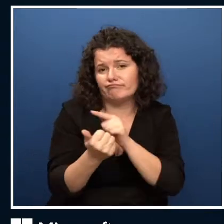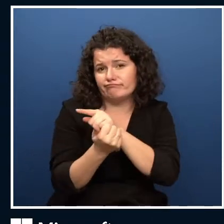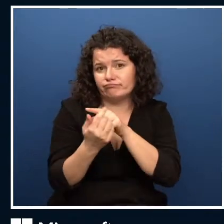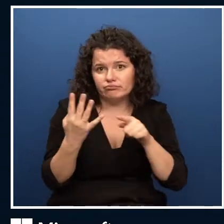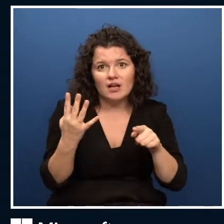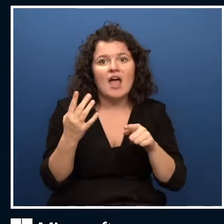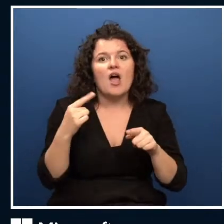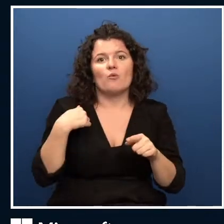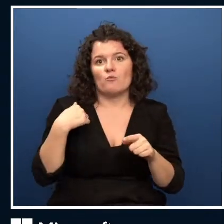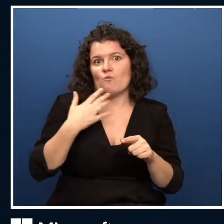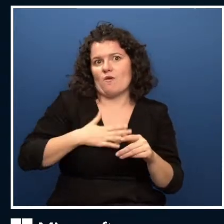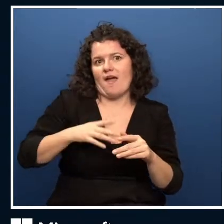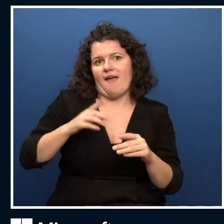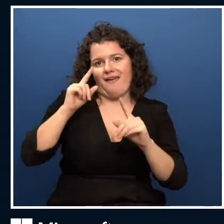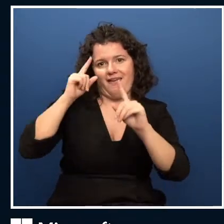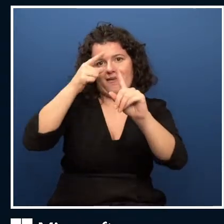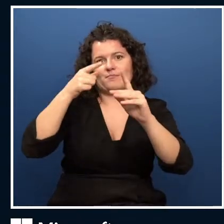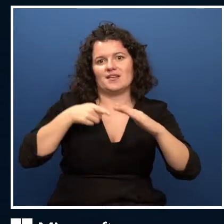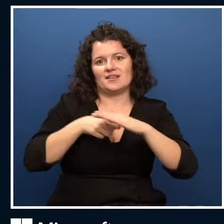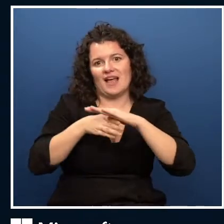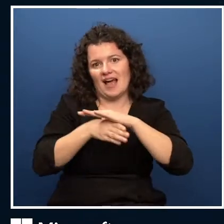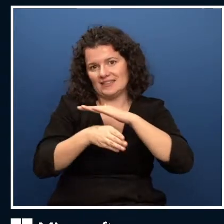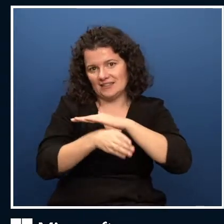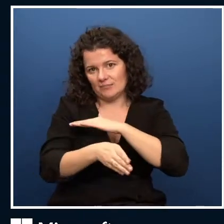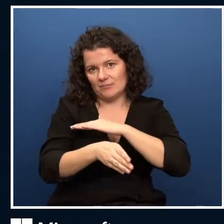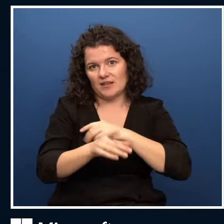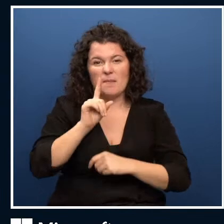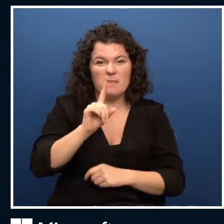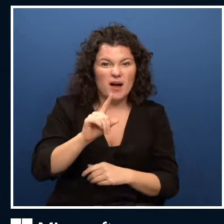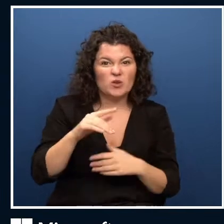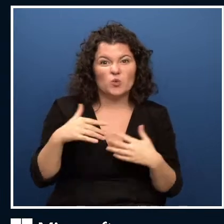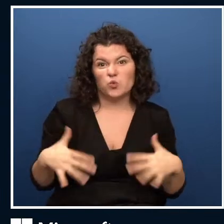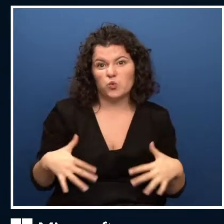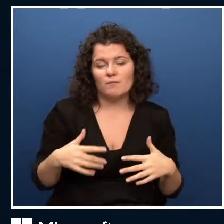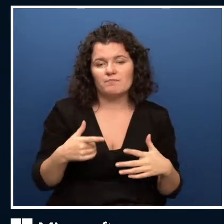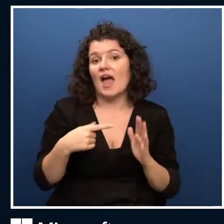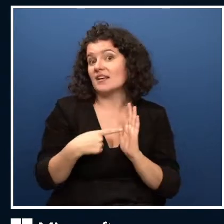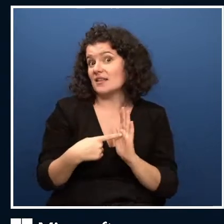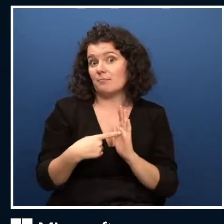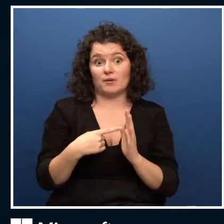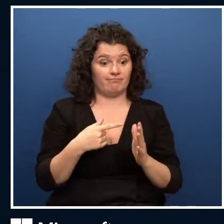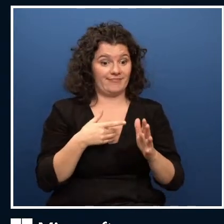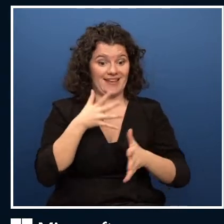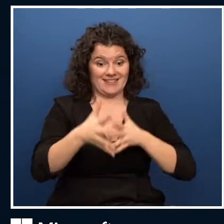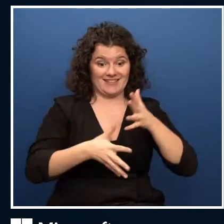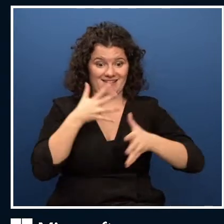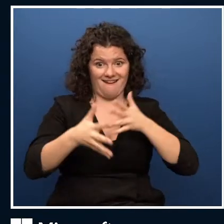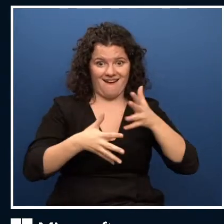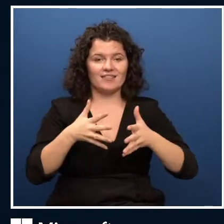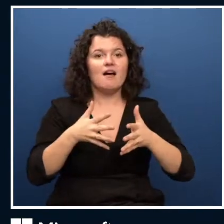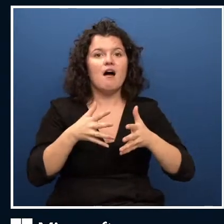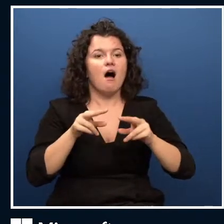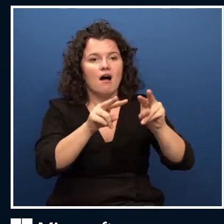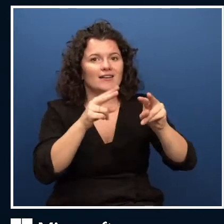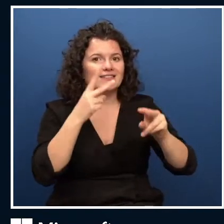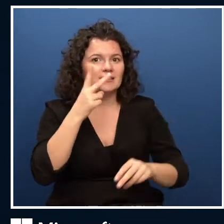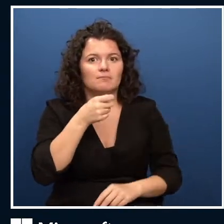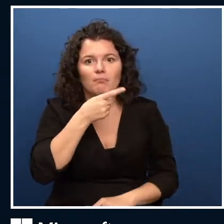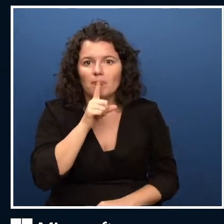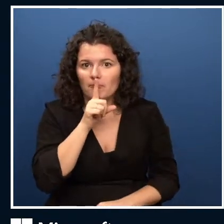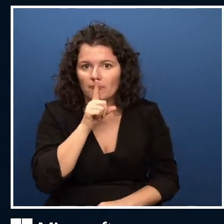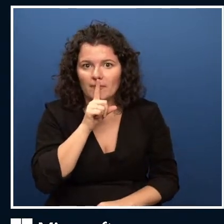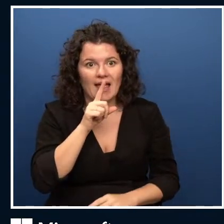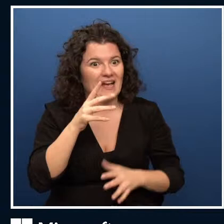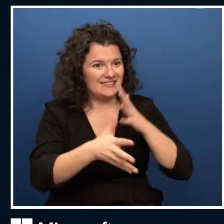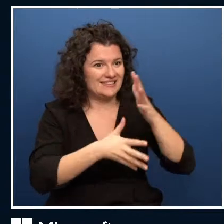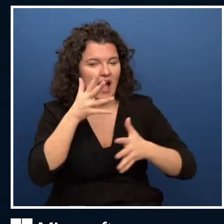a challenge to identify if someone is signing at any given moment. And this is the reason I wanted to develop